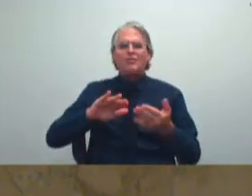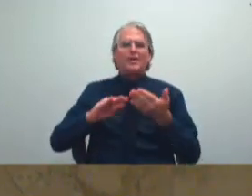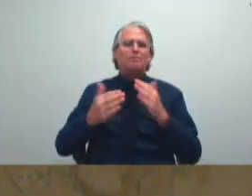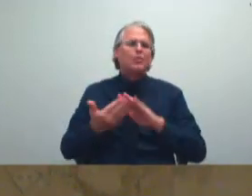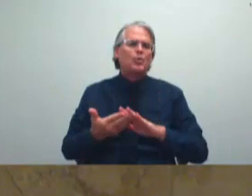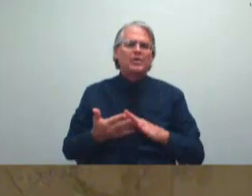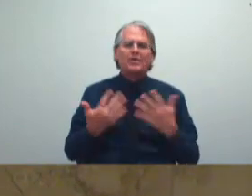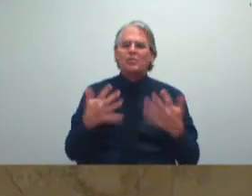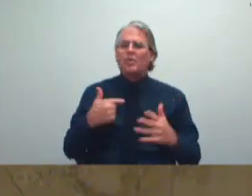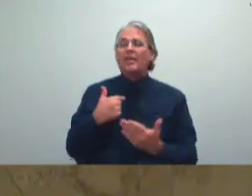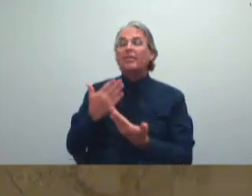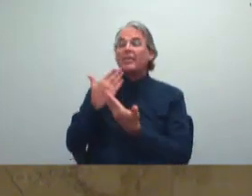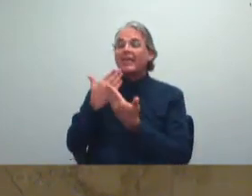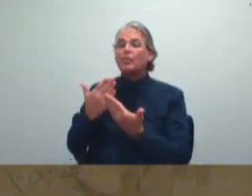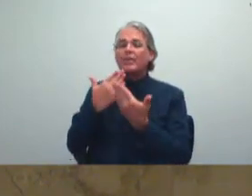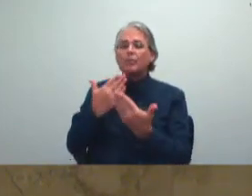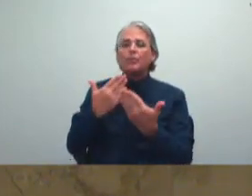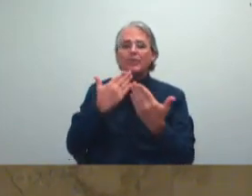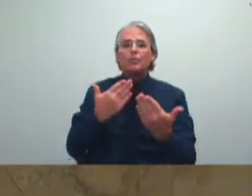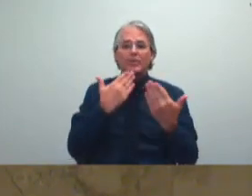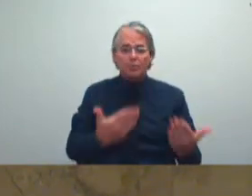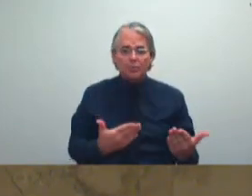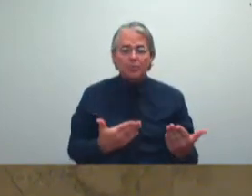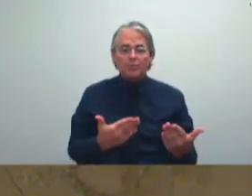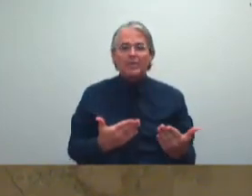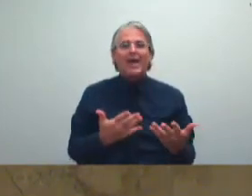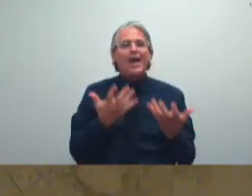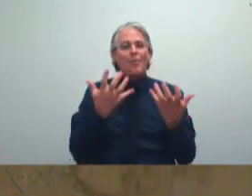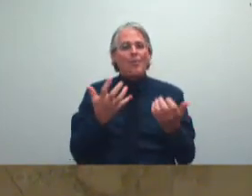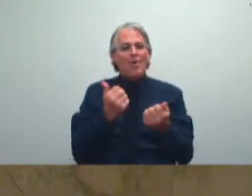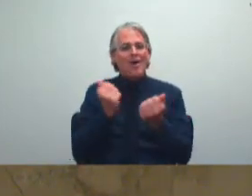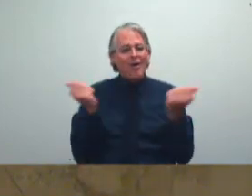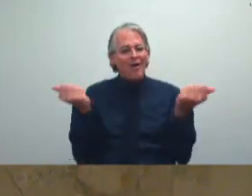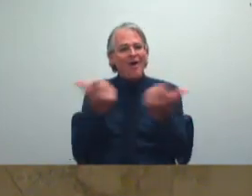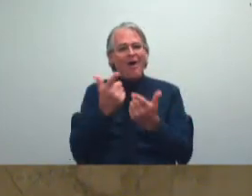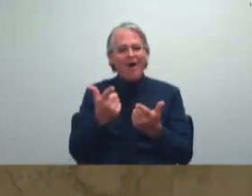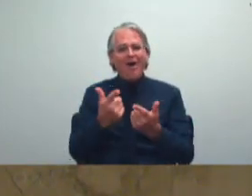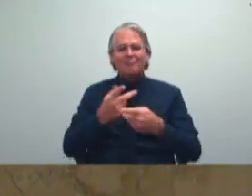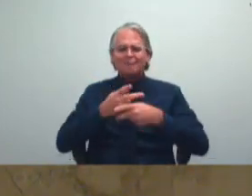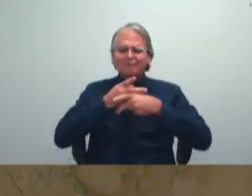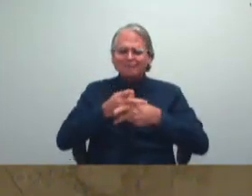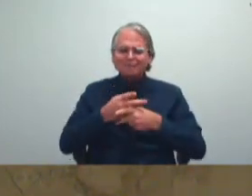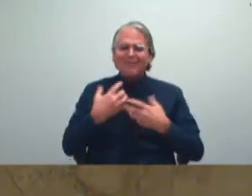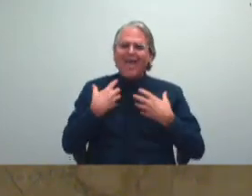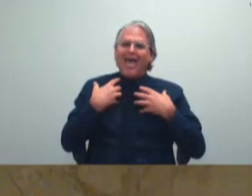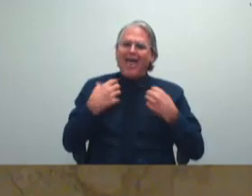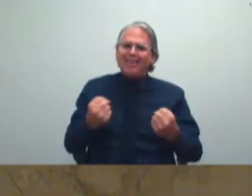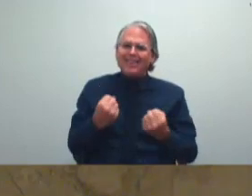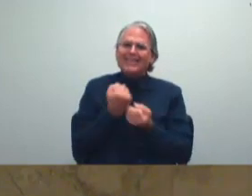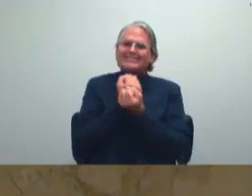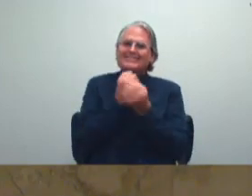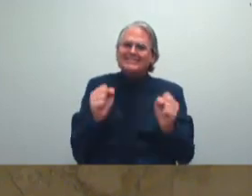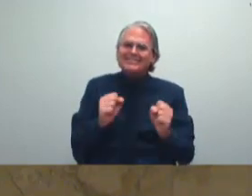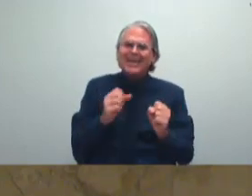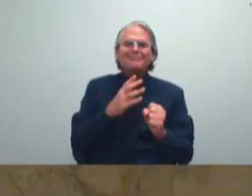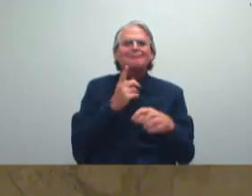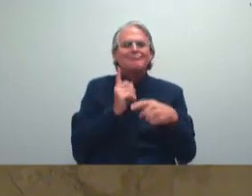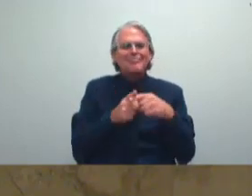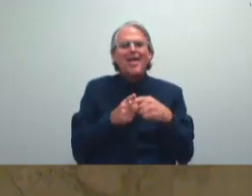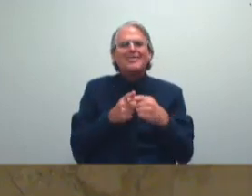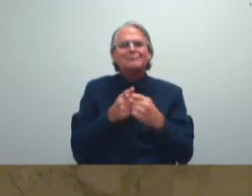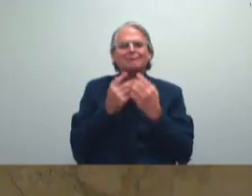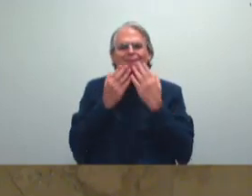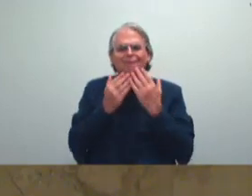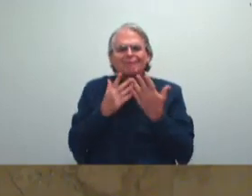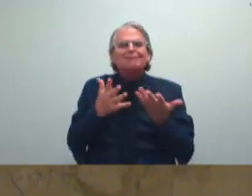just want everyone to stay healthy and safe and take care of one another and just be kinder to each other. We could all use it right now. It is a stressful